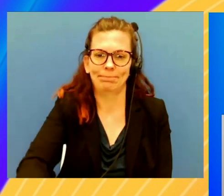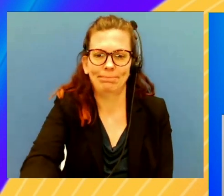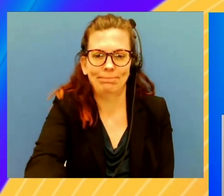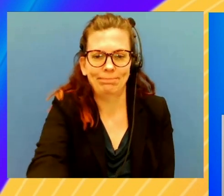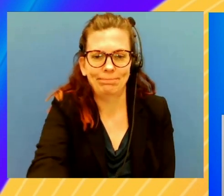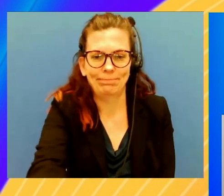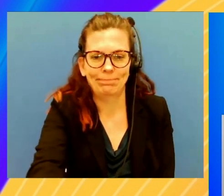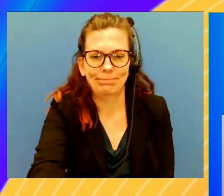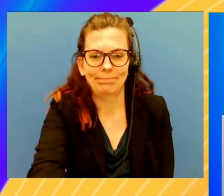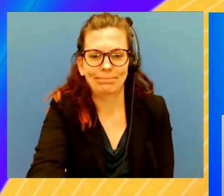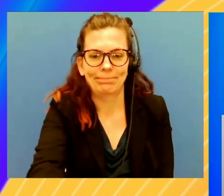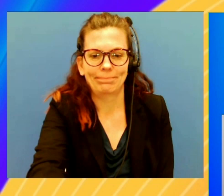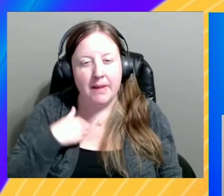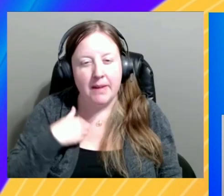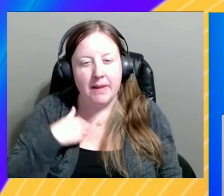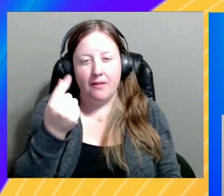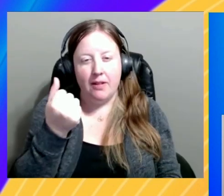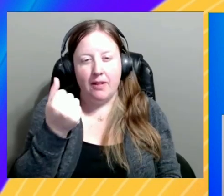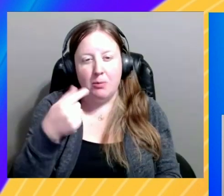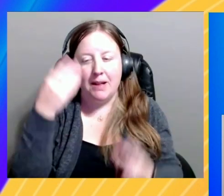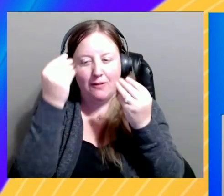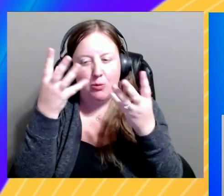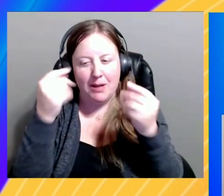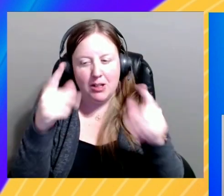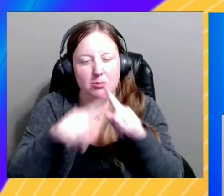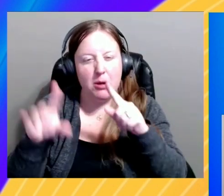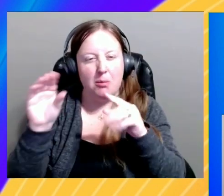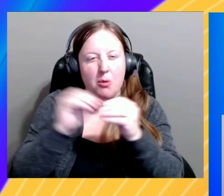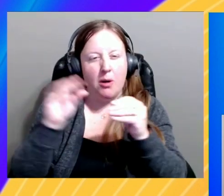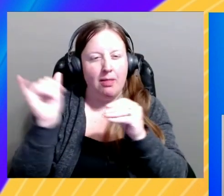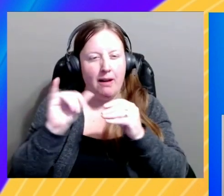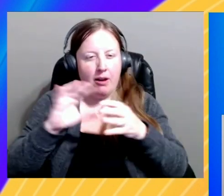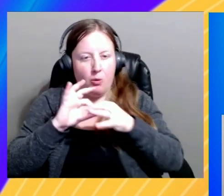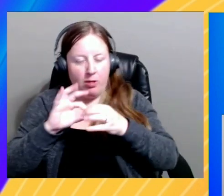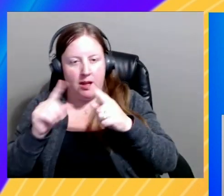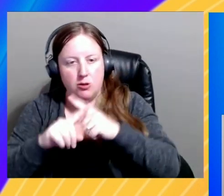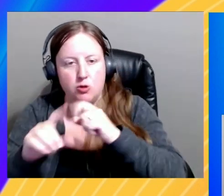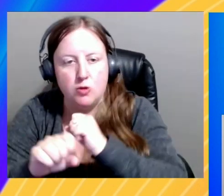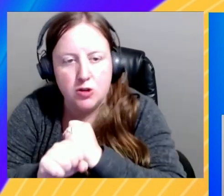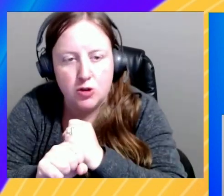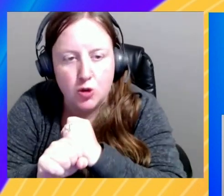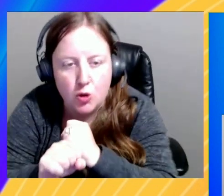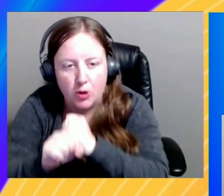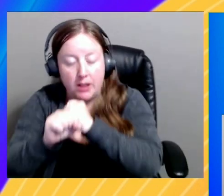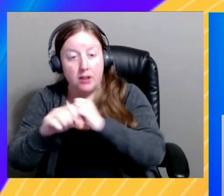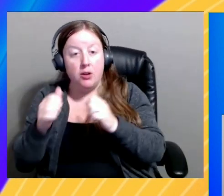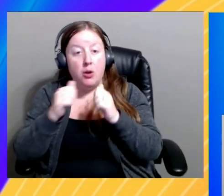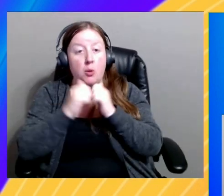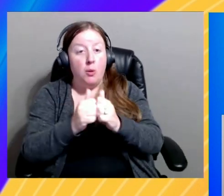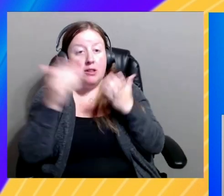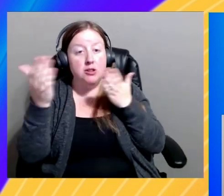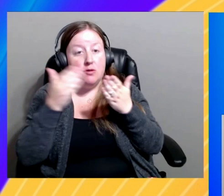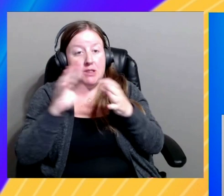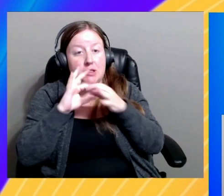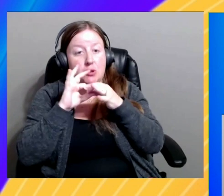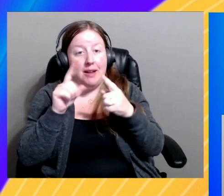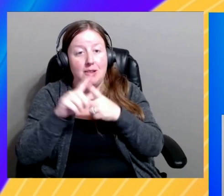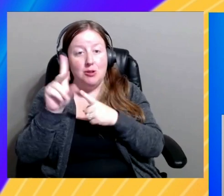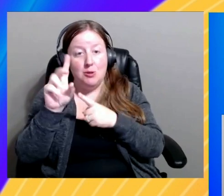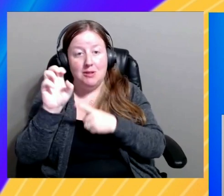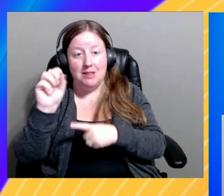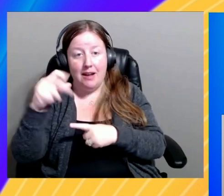I've focused on the security side of things. When it comes to services like DevOps Guru, CloudWatch